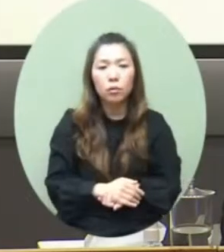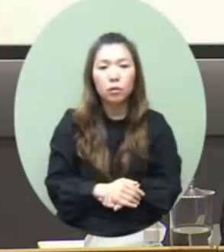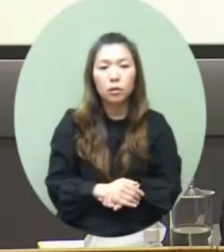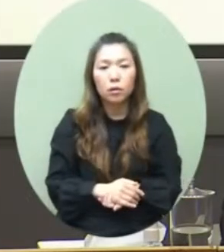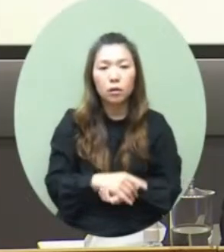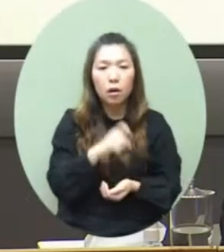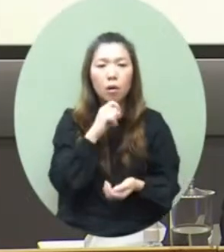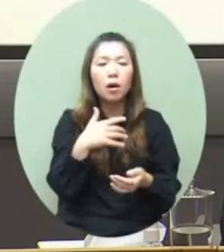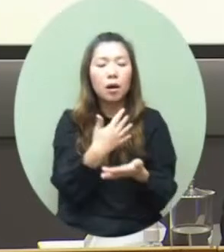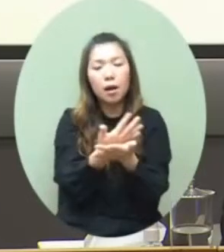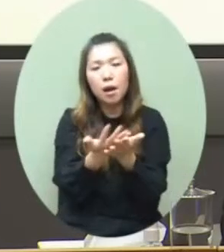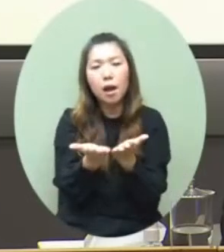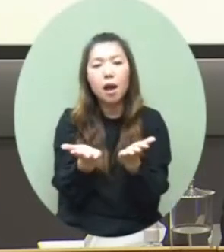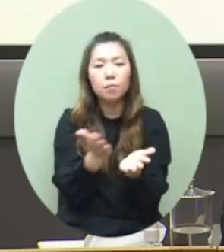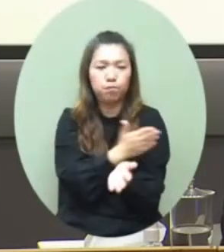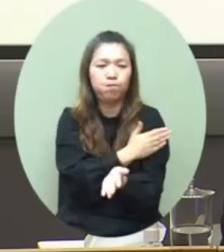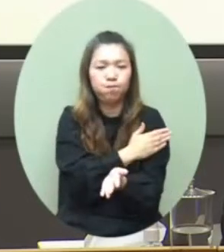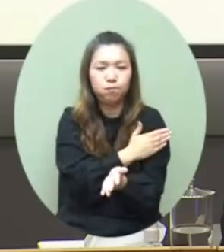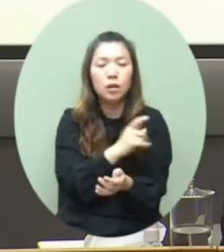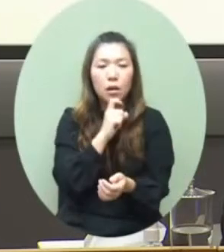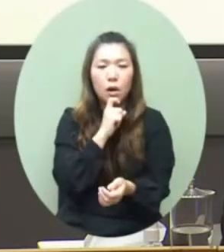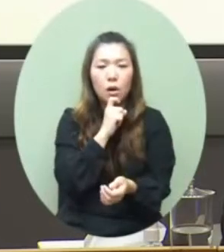have several nights open for the public.